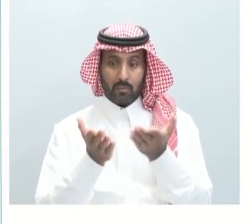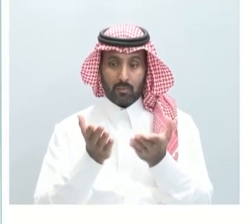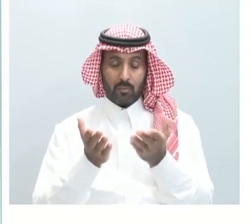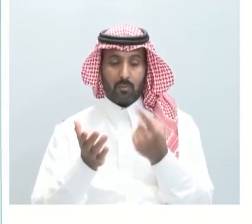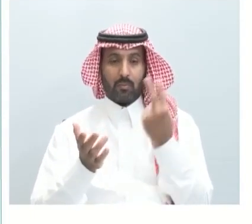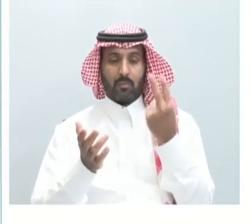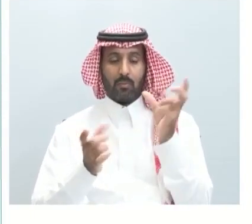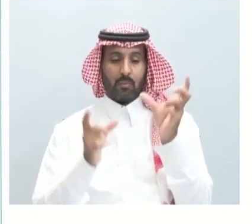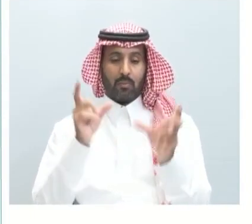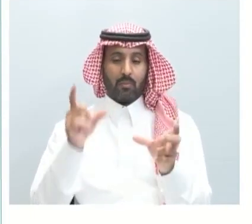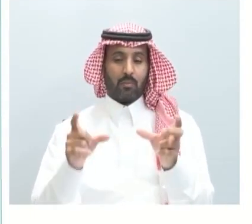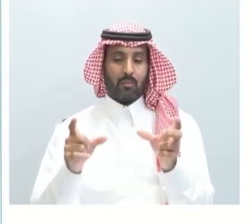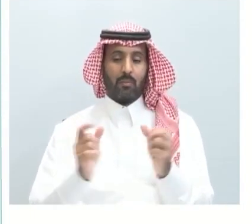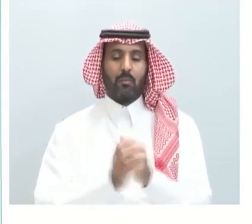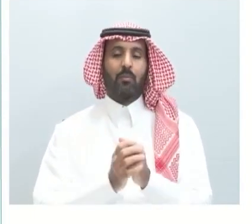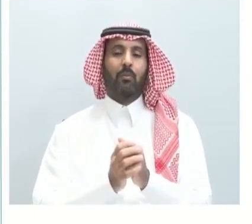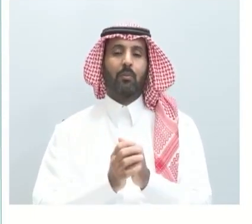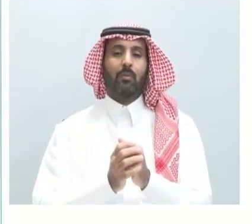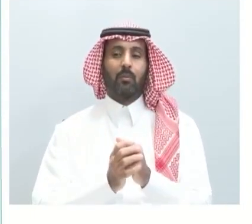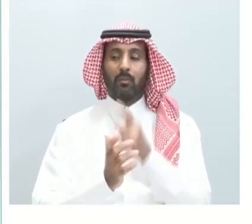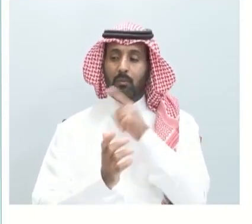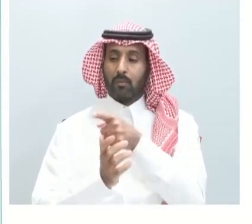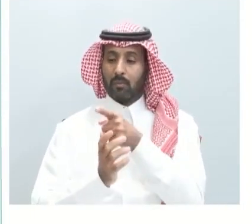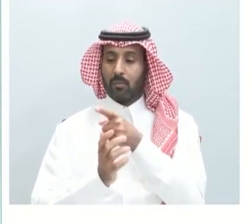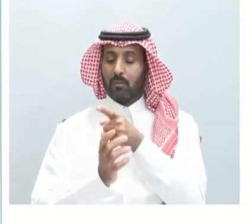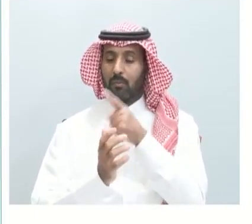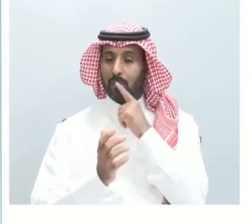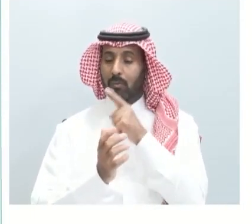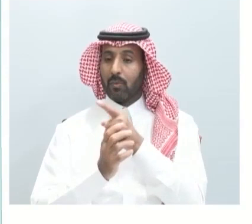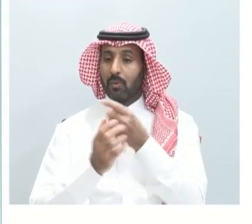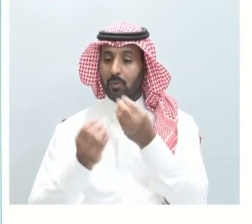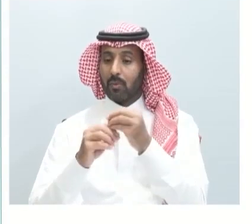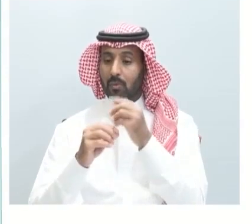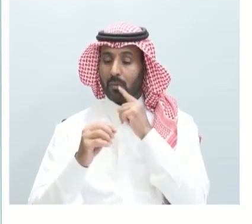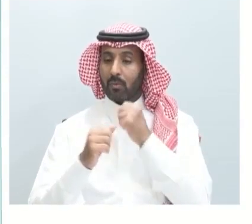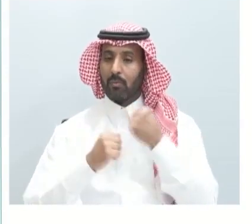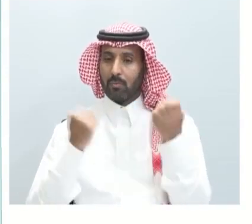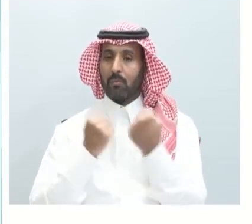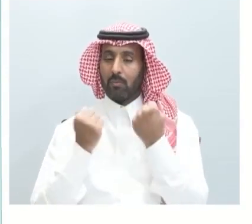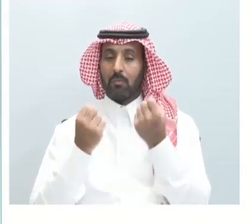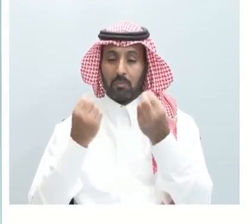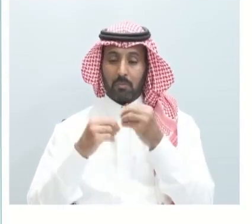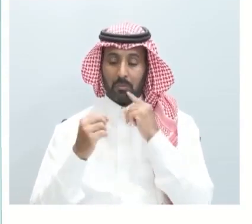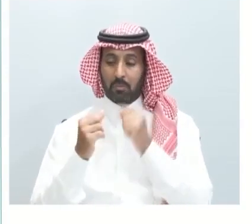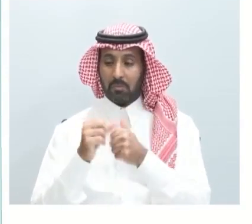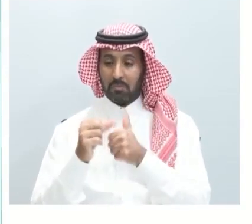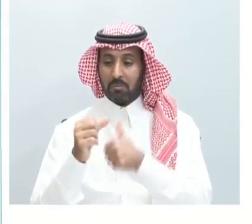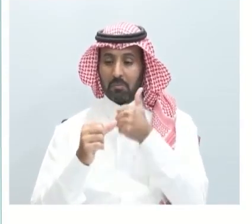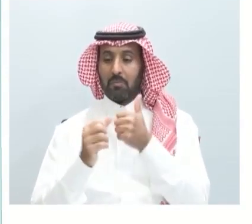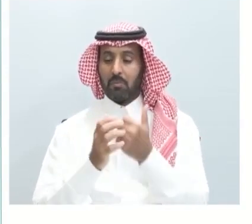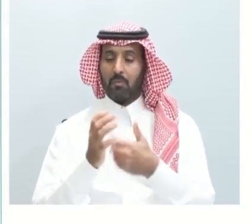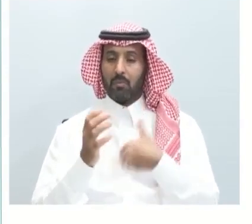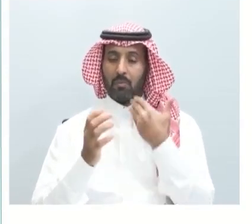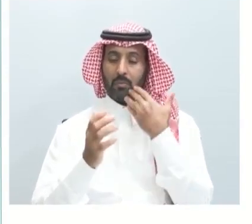as the comparative, of course. For example, here, he's been getting more exercises, he's been feeling better. So the answer